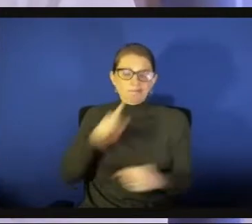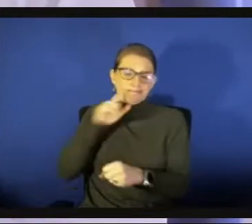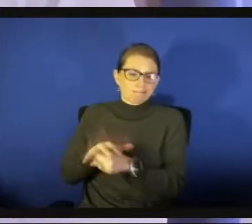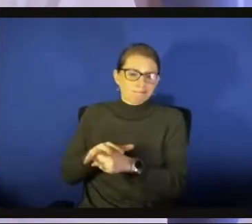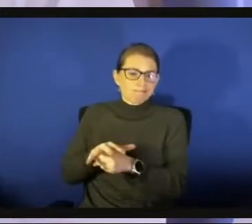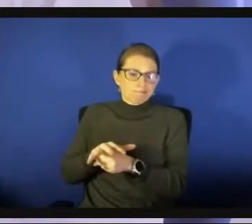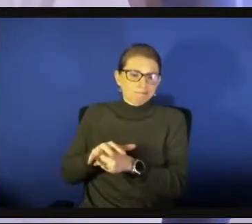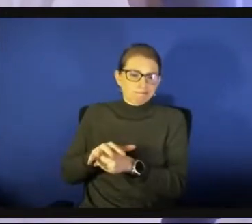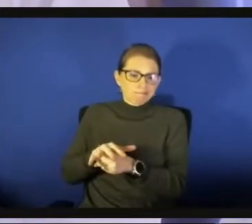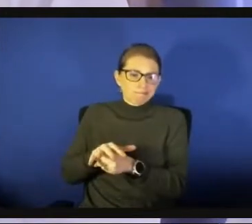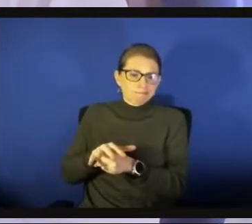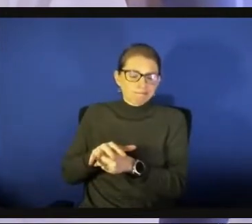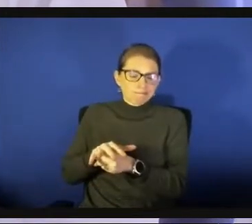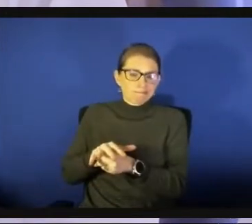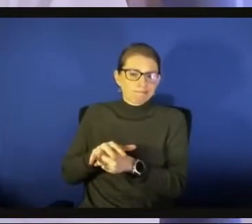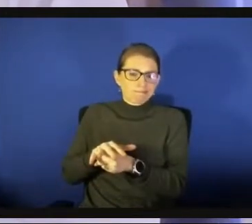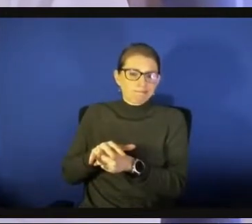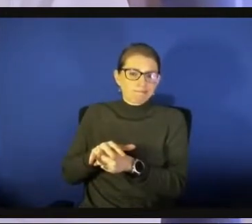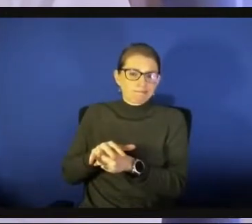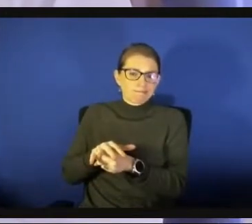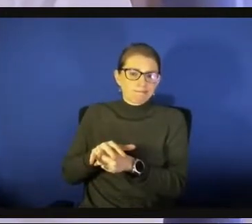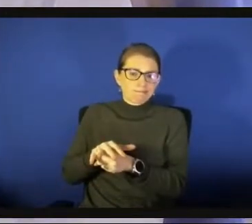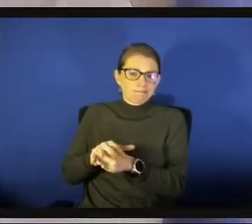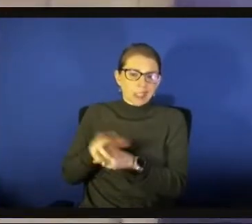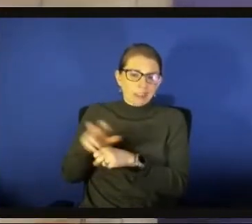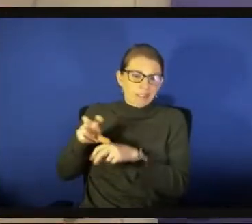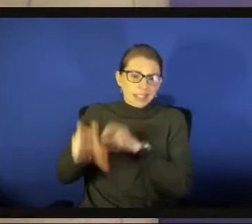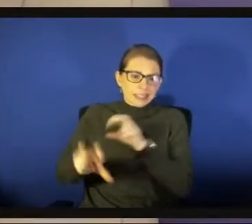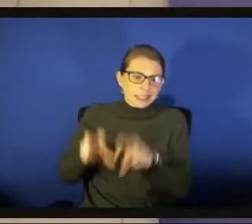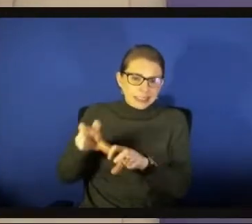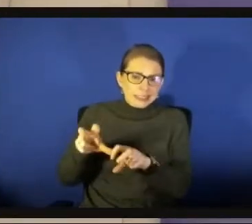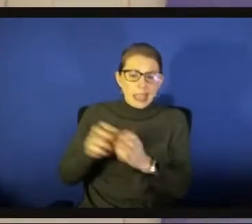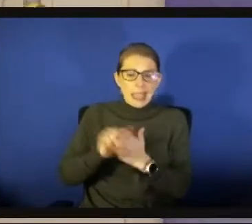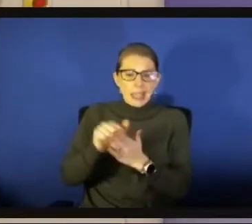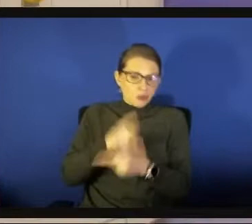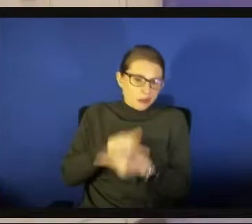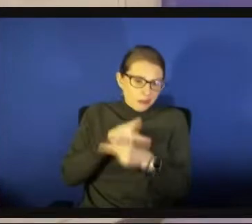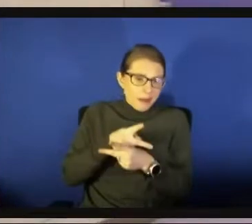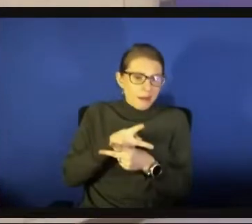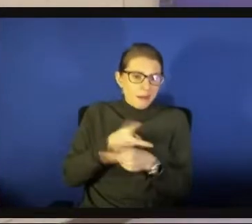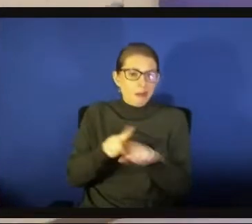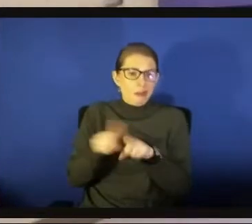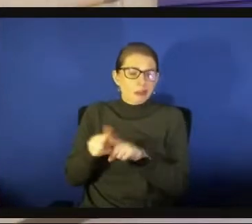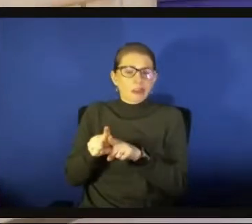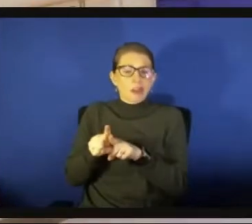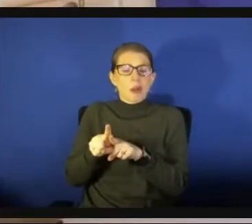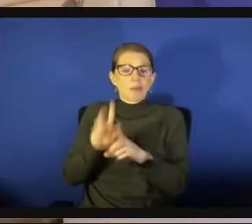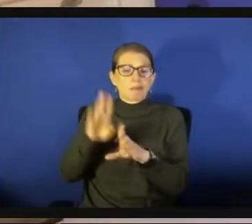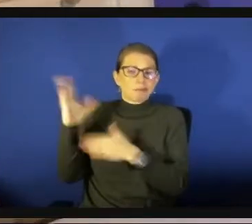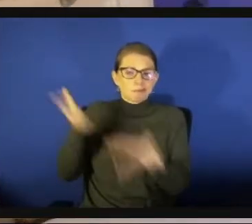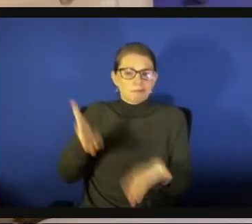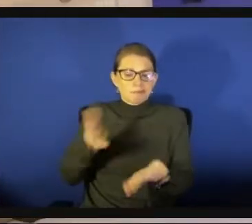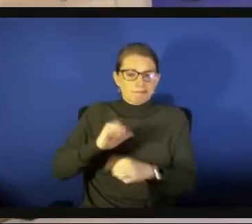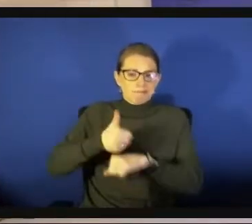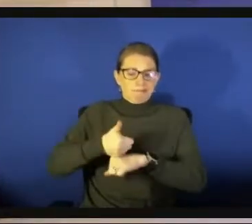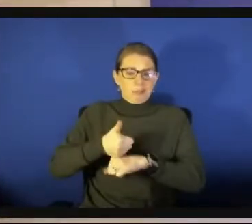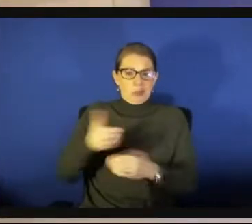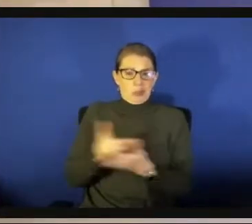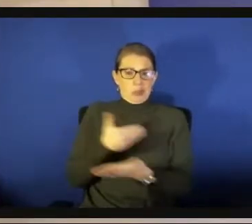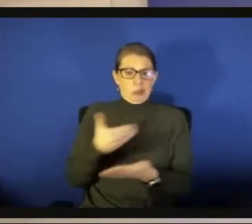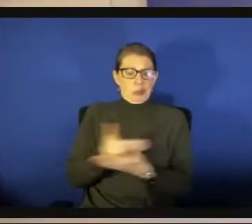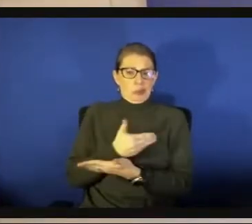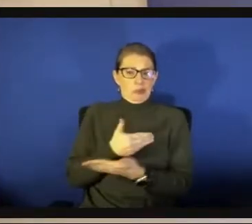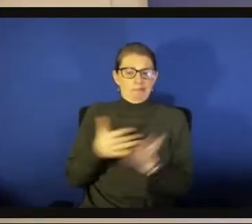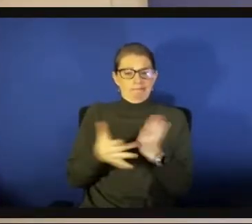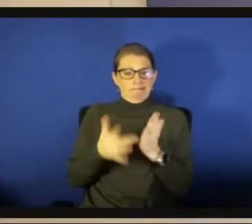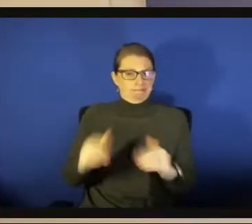really investing in cancer care and bringing the latest cutting-edge treatments to the area. Dr. Chen, let's